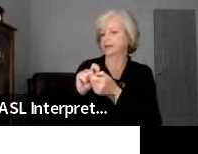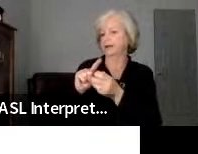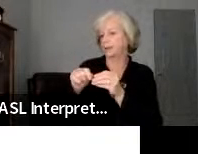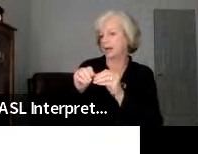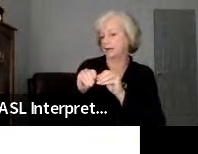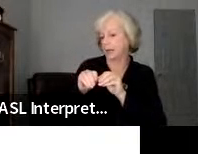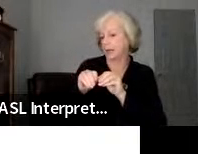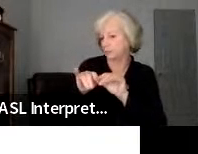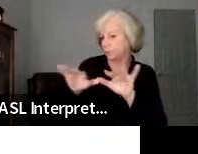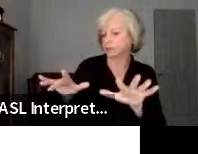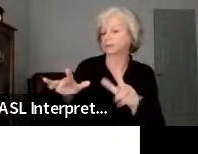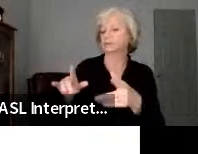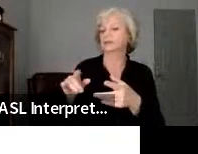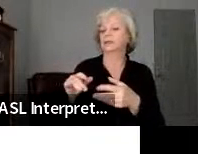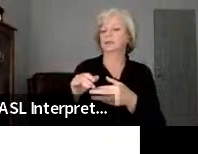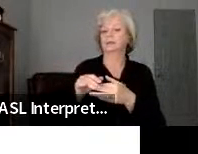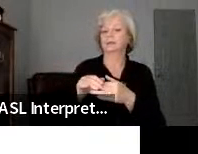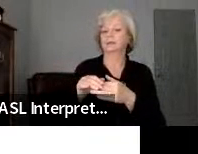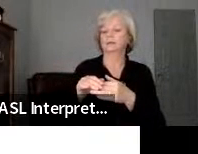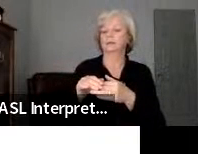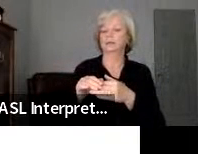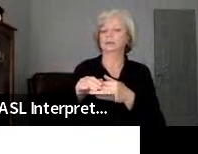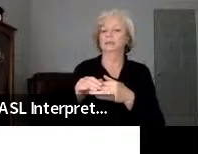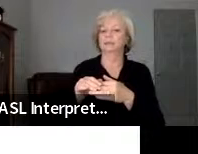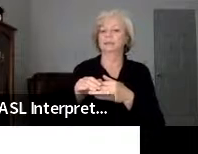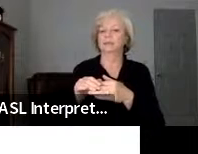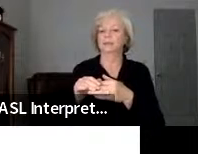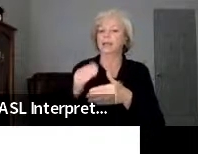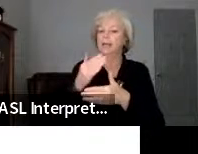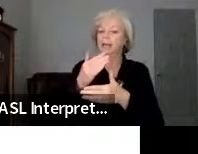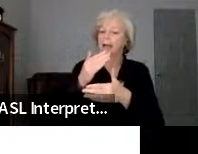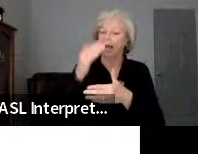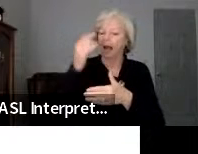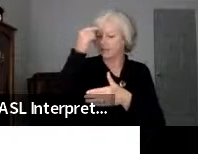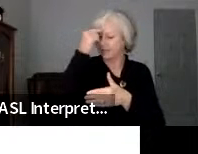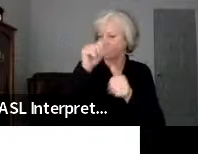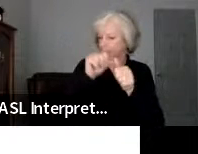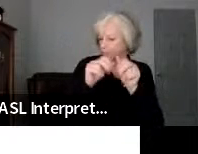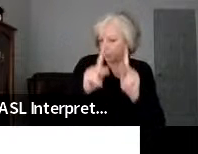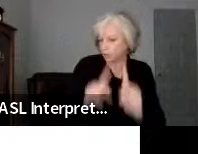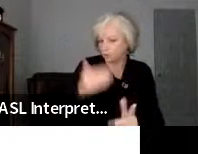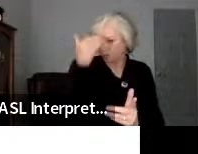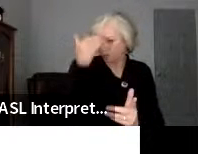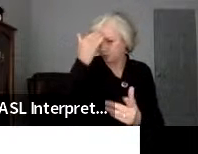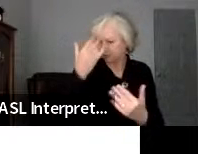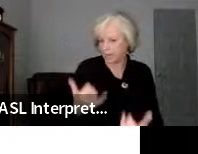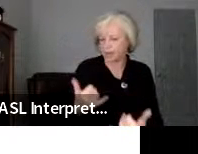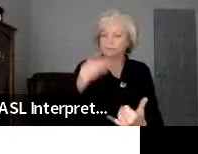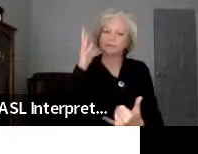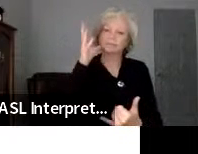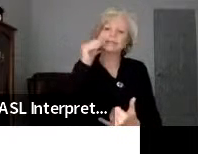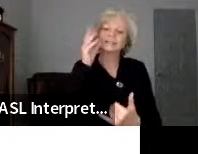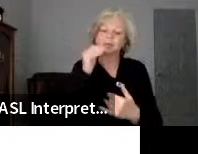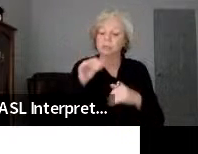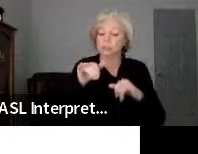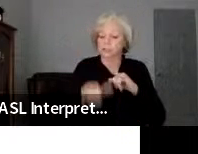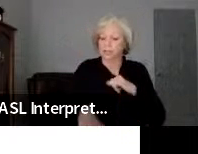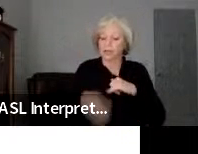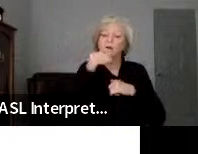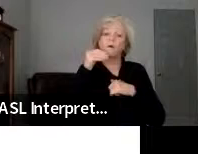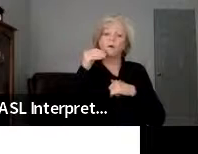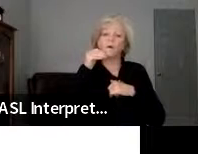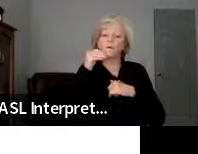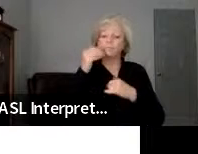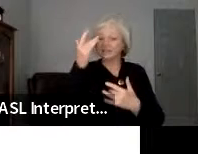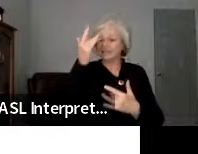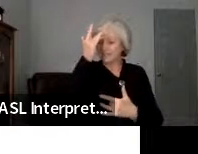exposures that aren't outbreaks and things like that. And I think everybody knows this from their life, but it's hard to stay home when you're sick. And some of